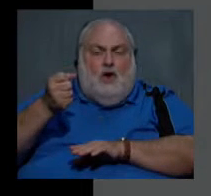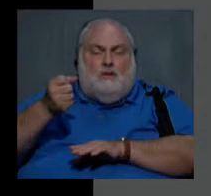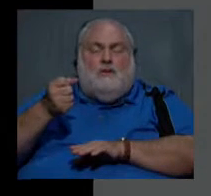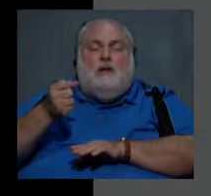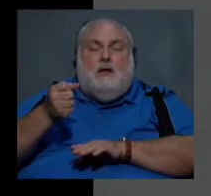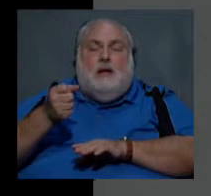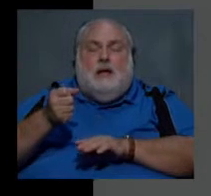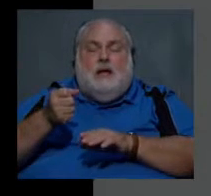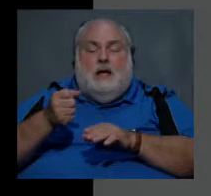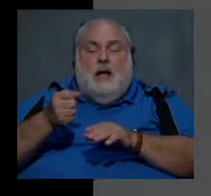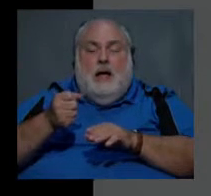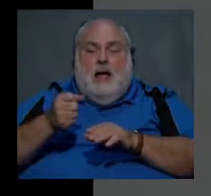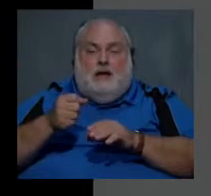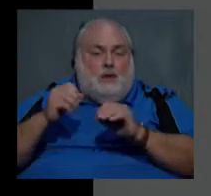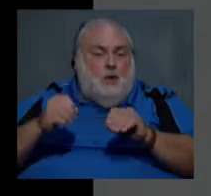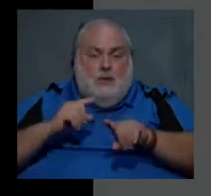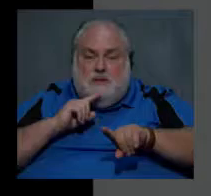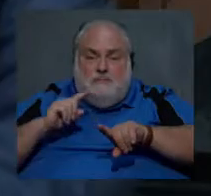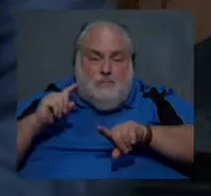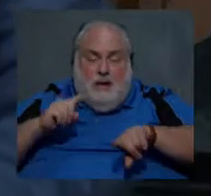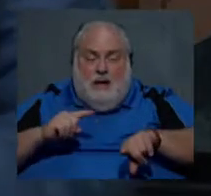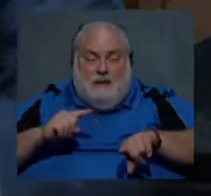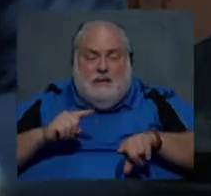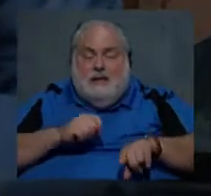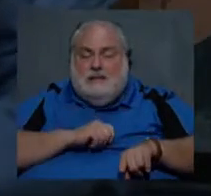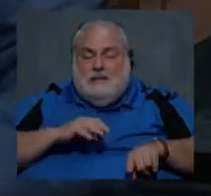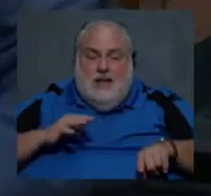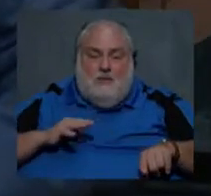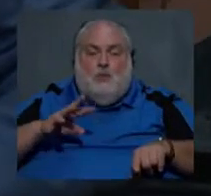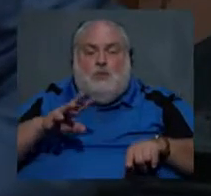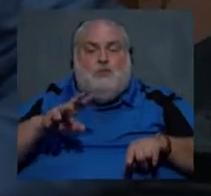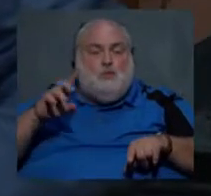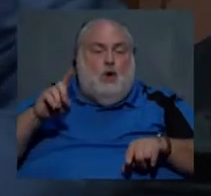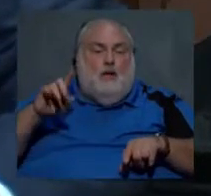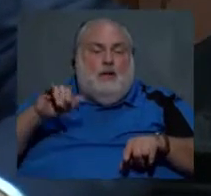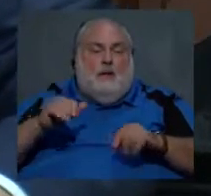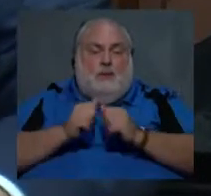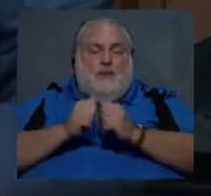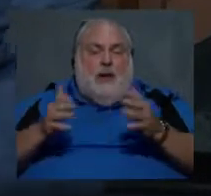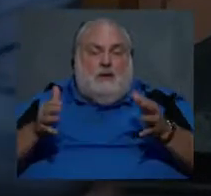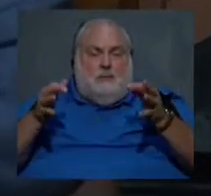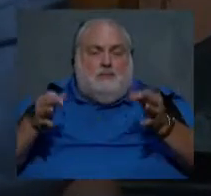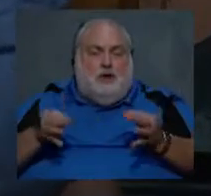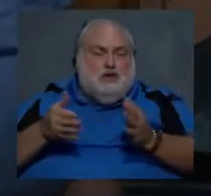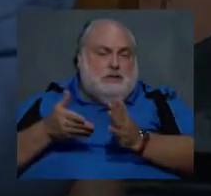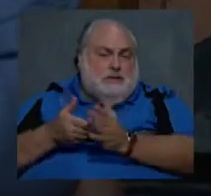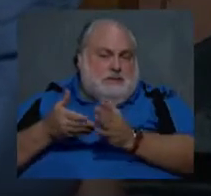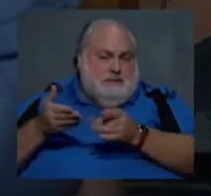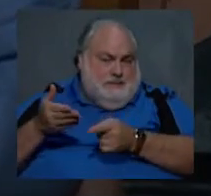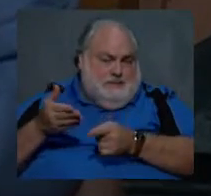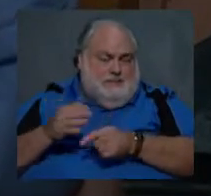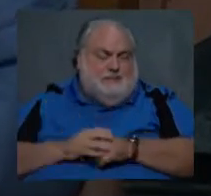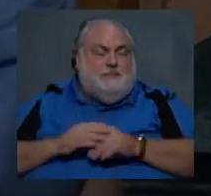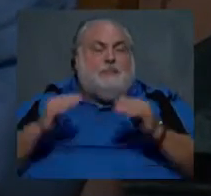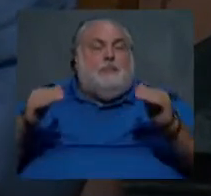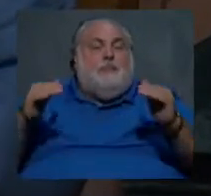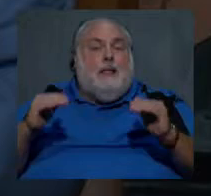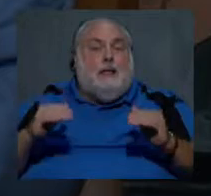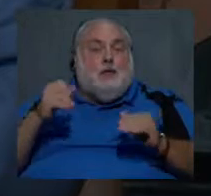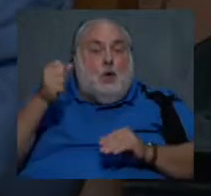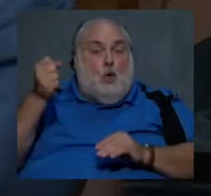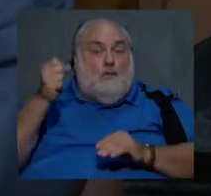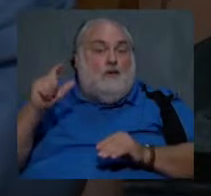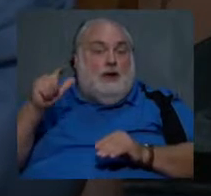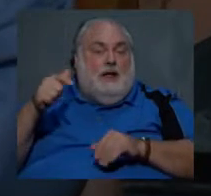response to the Subdivision Committee comments, staff recommends withdrawal of this item without prejudice. Items for consent deferral. Item